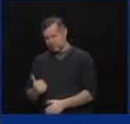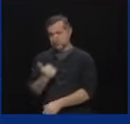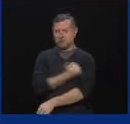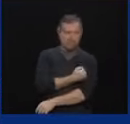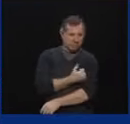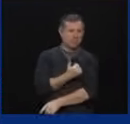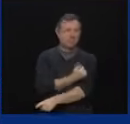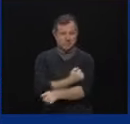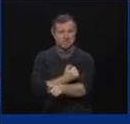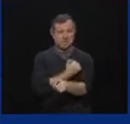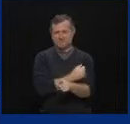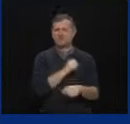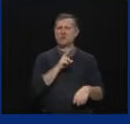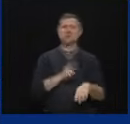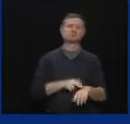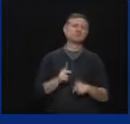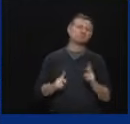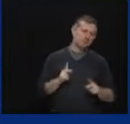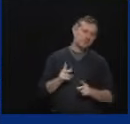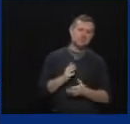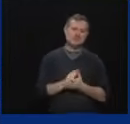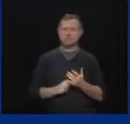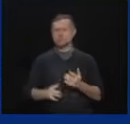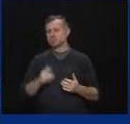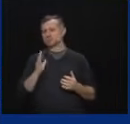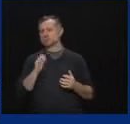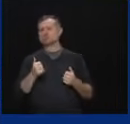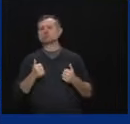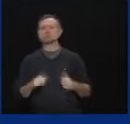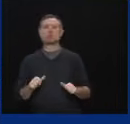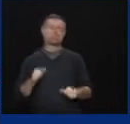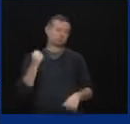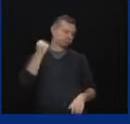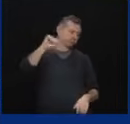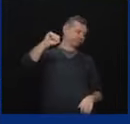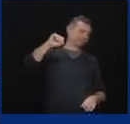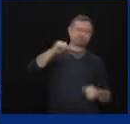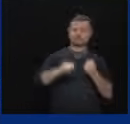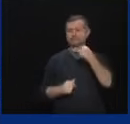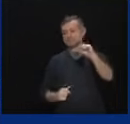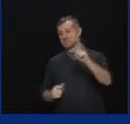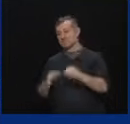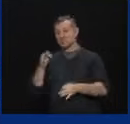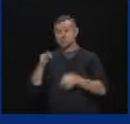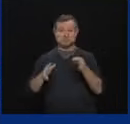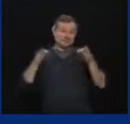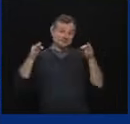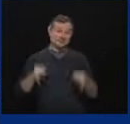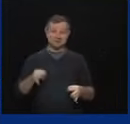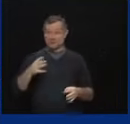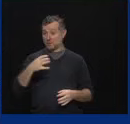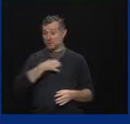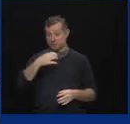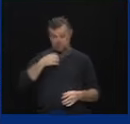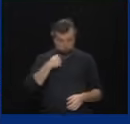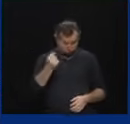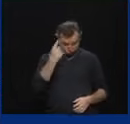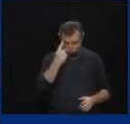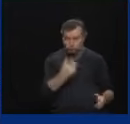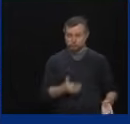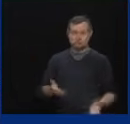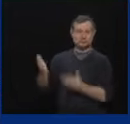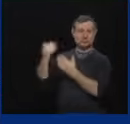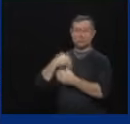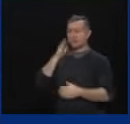will try to defy this. There'll be court decisions that will appeal. We're going to continue appealing those and trying